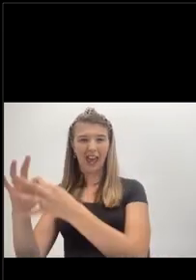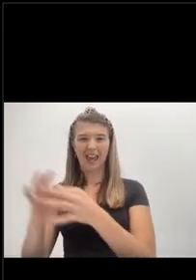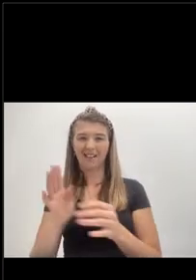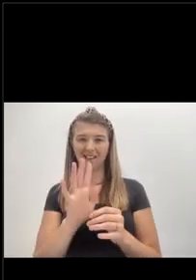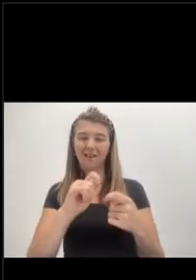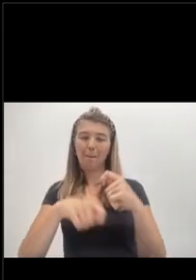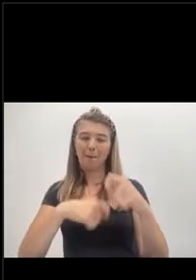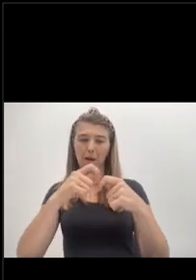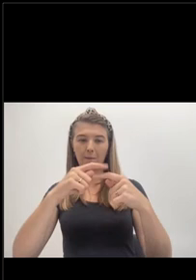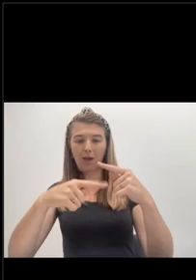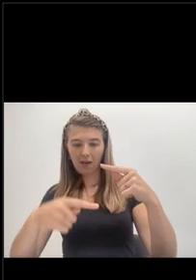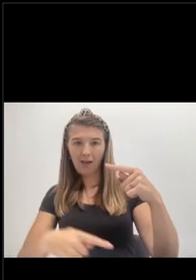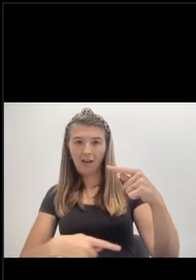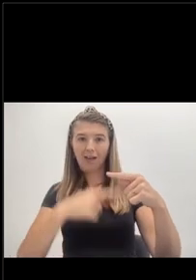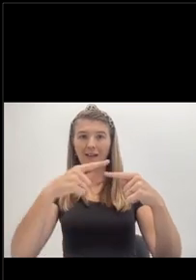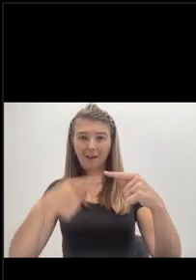more things